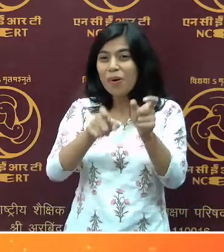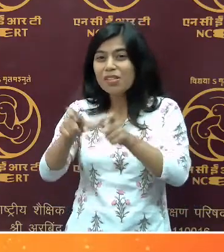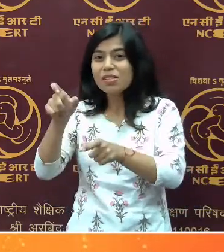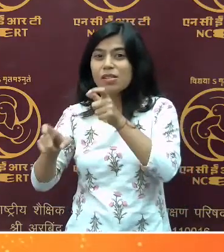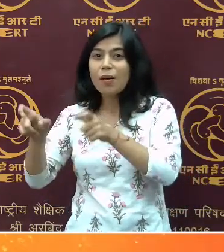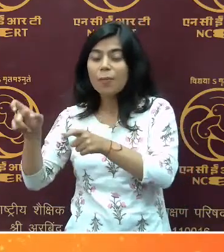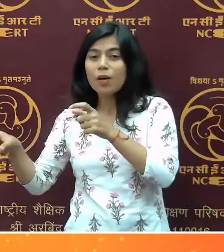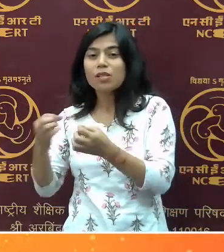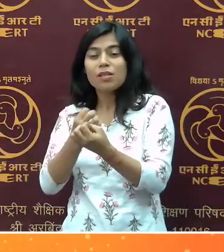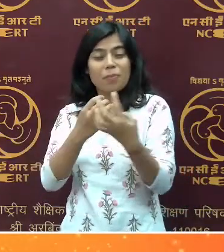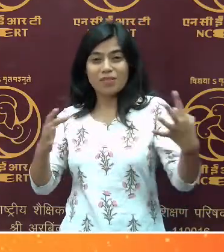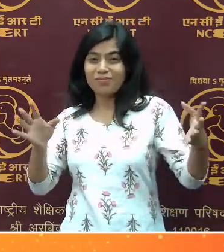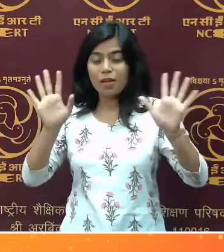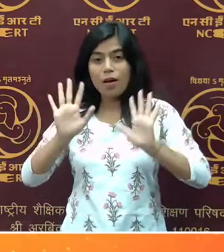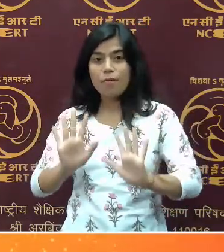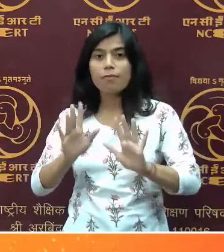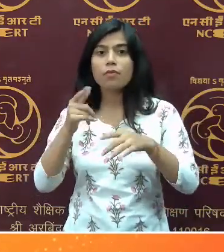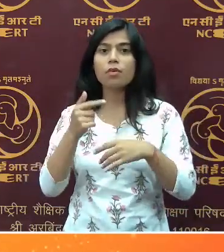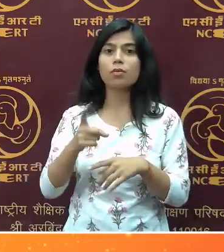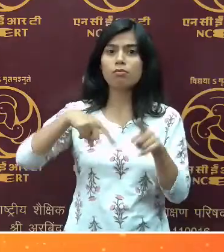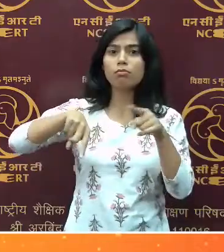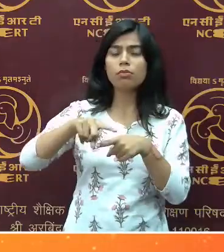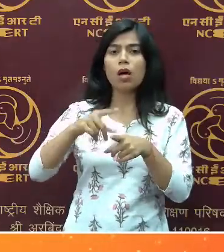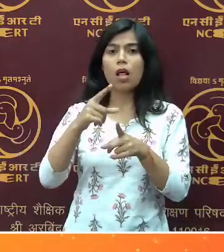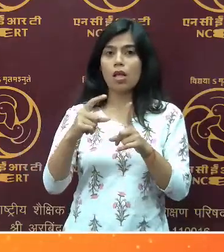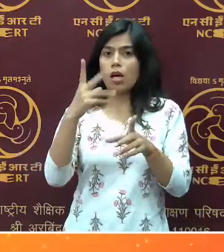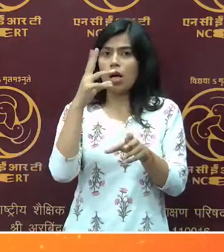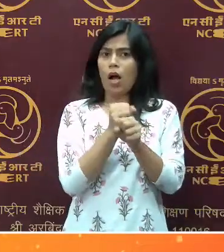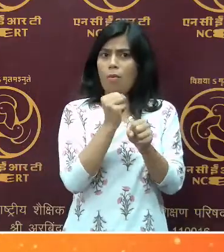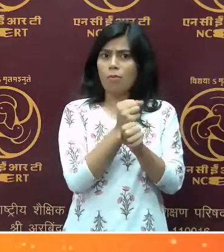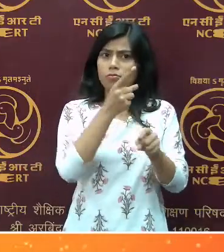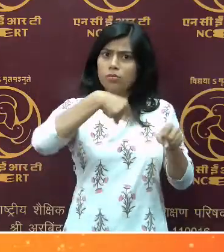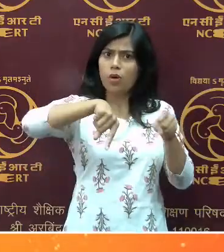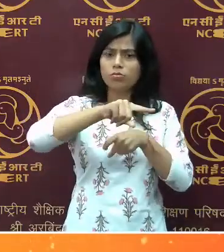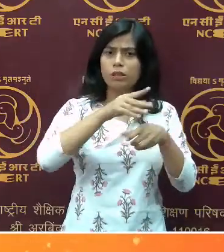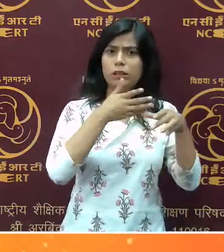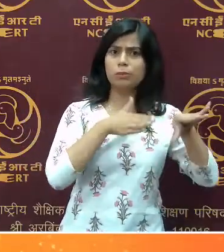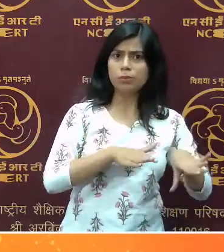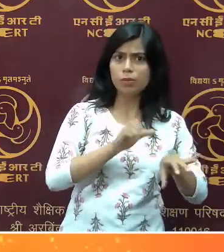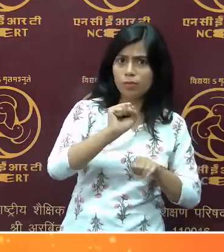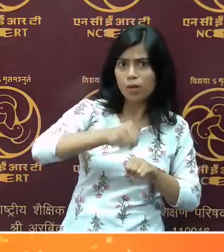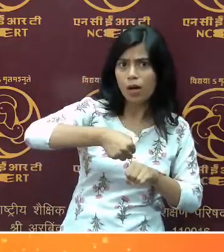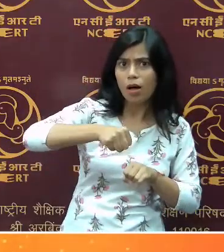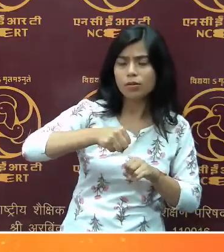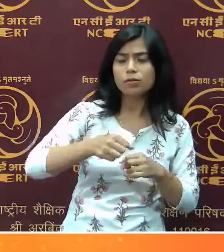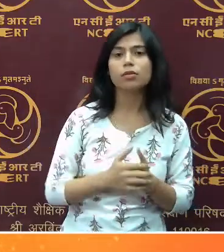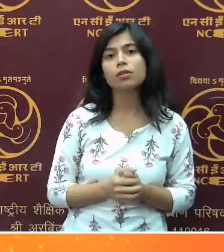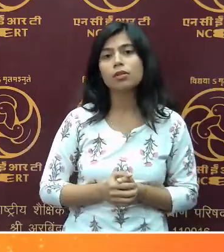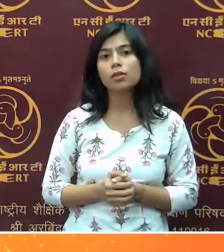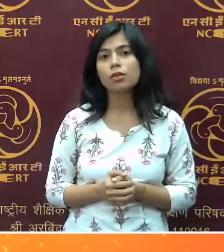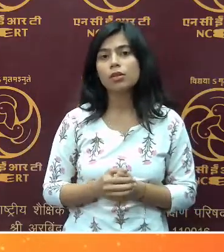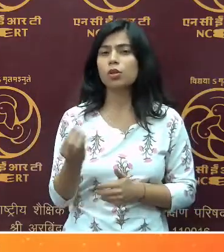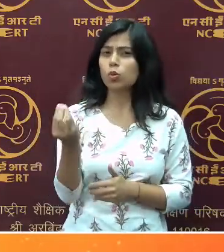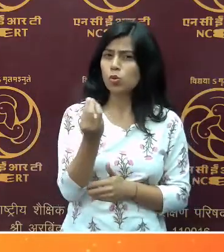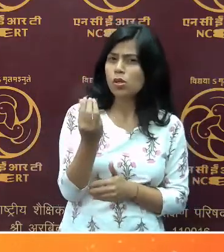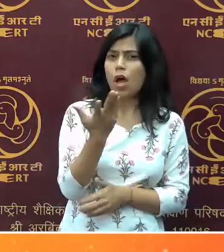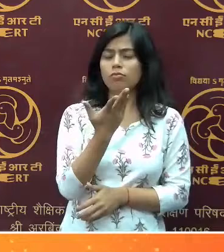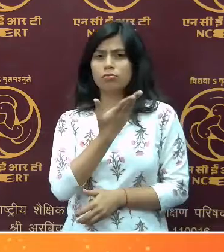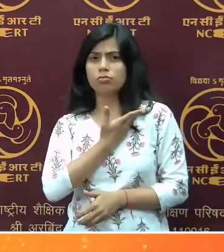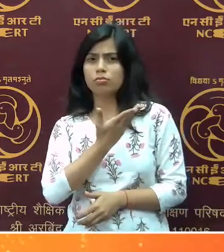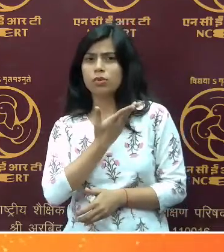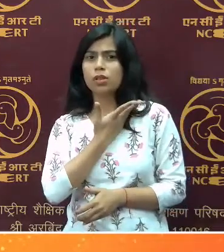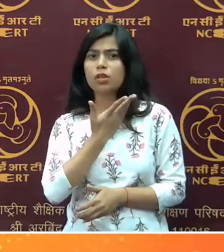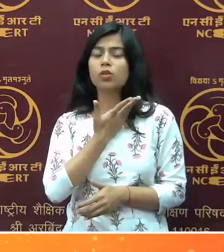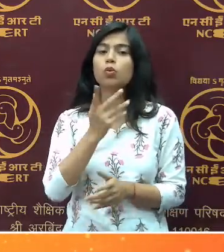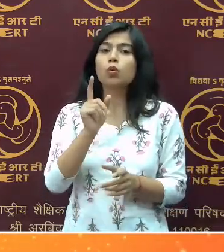in the hands of people, people delegate it to the government. So, therefore, there are certain rights enjoyed by